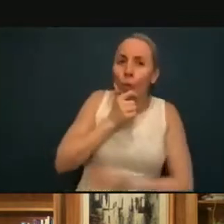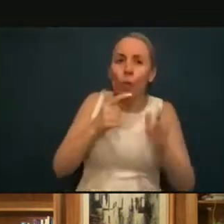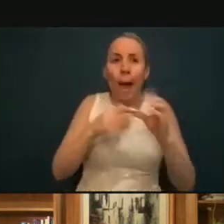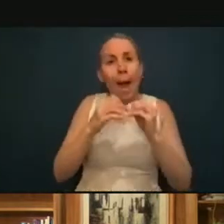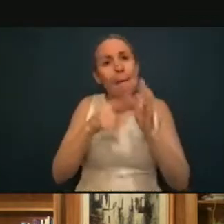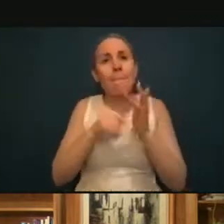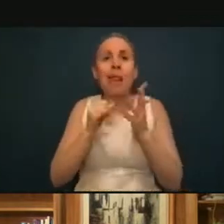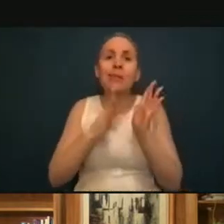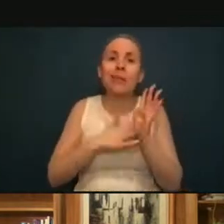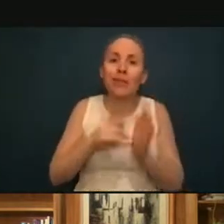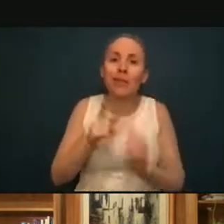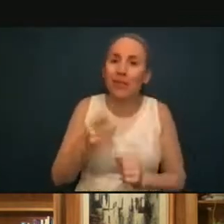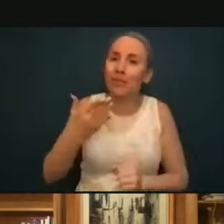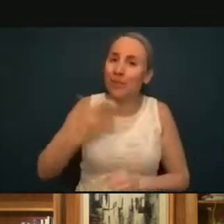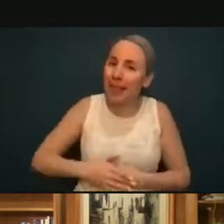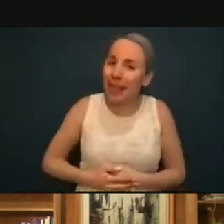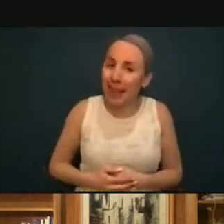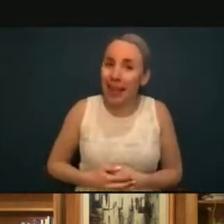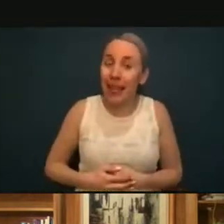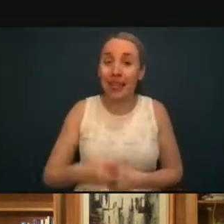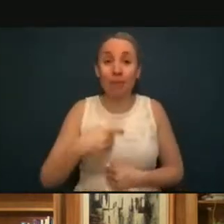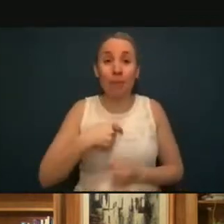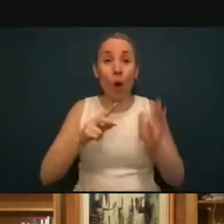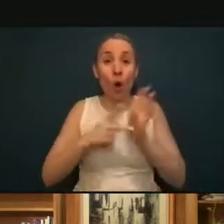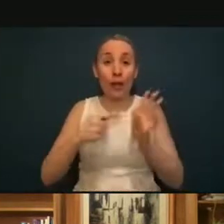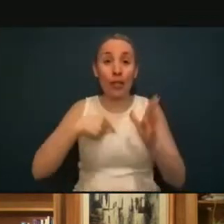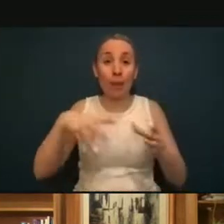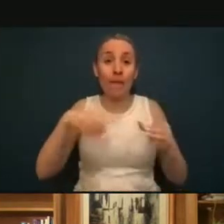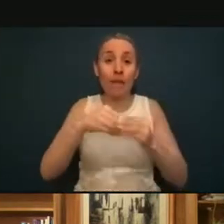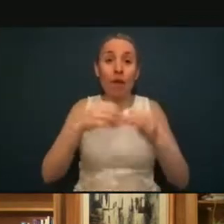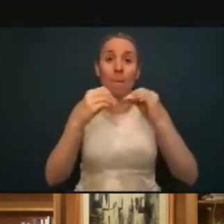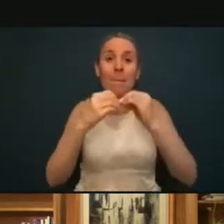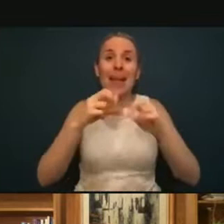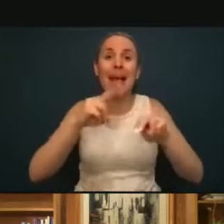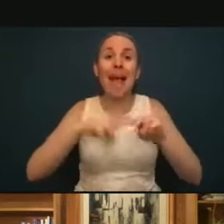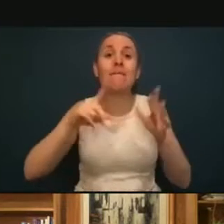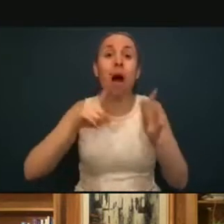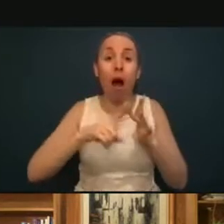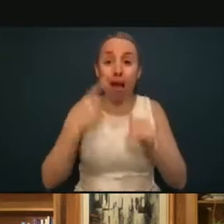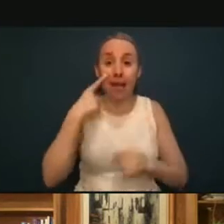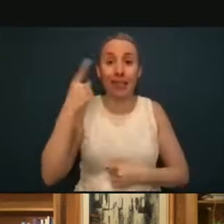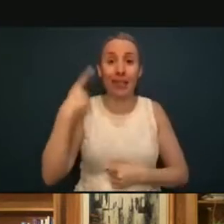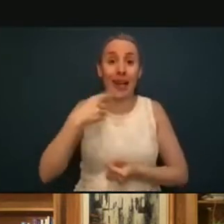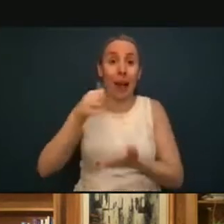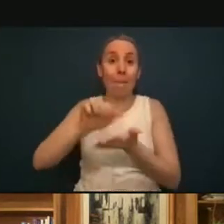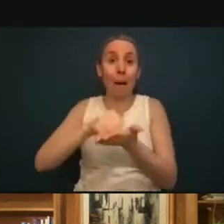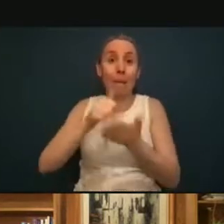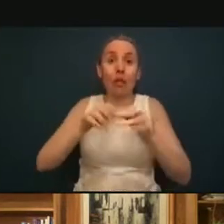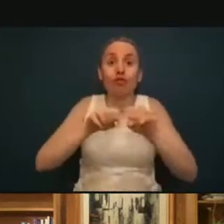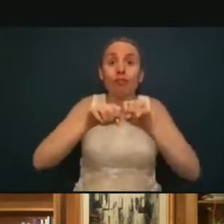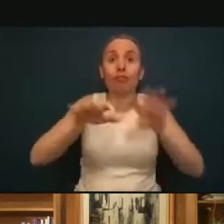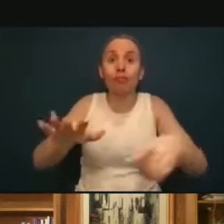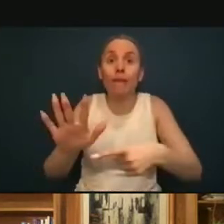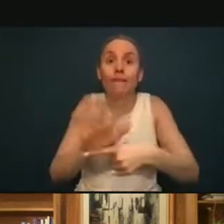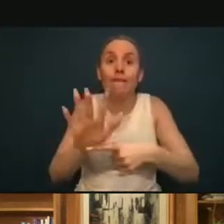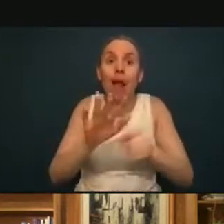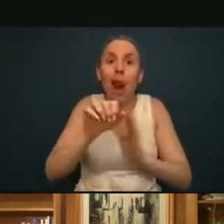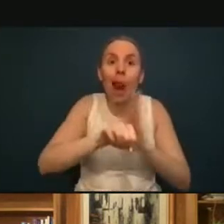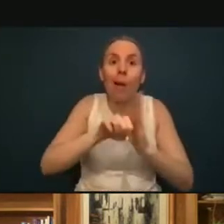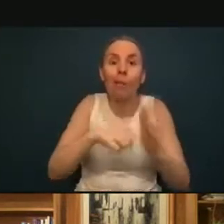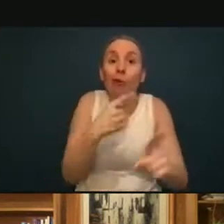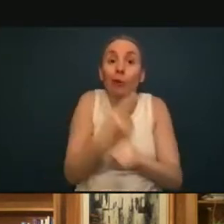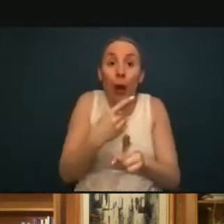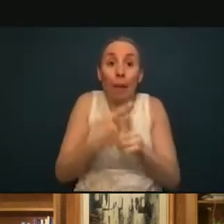the organizations I'm involved with, the BFI, published a film about ableism in